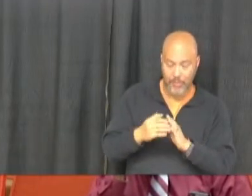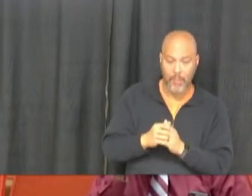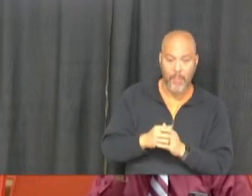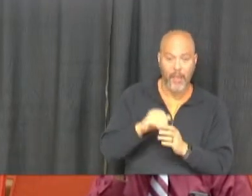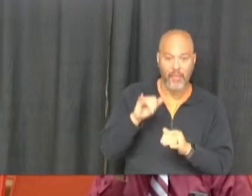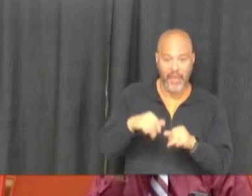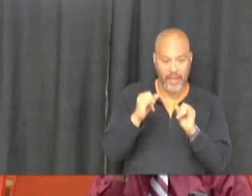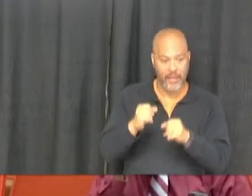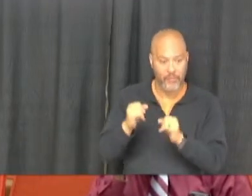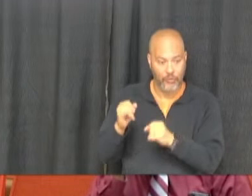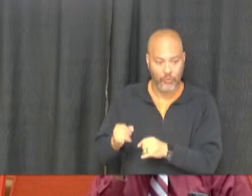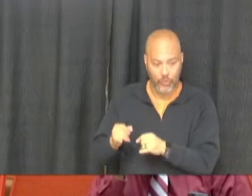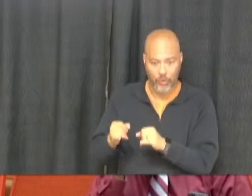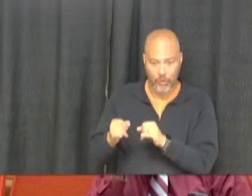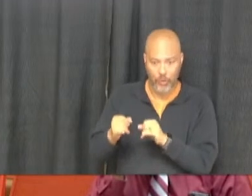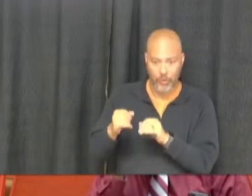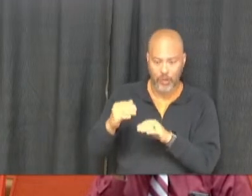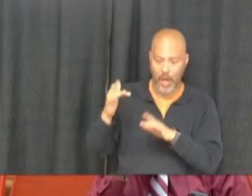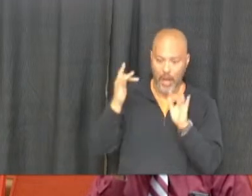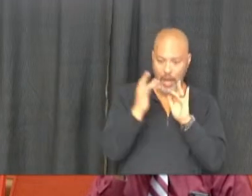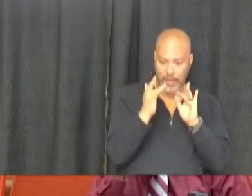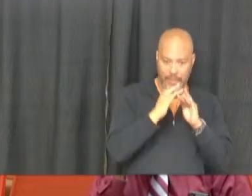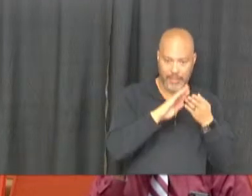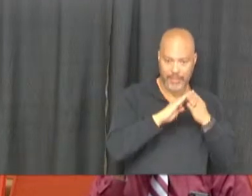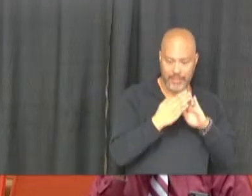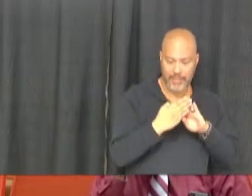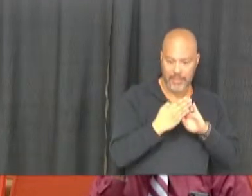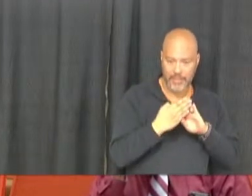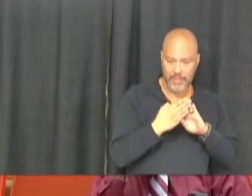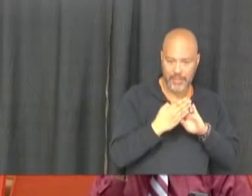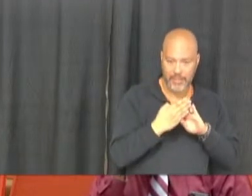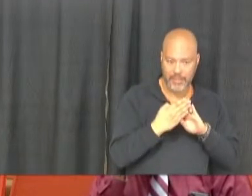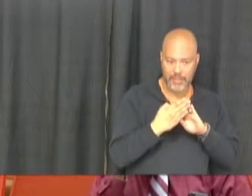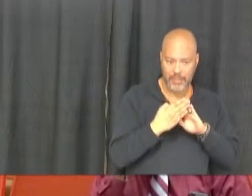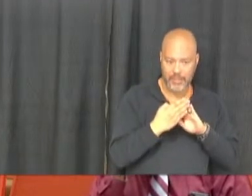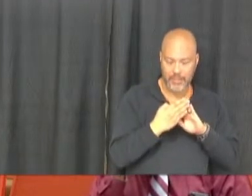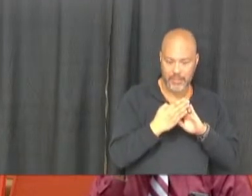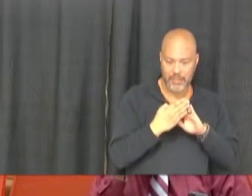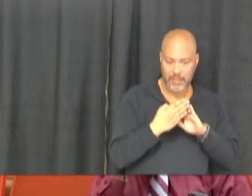That individual then approached the city, and